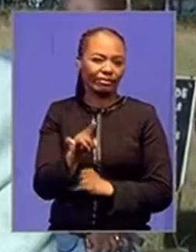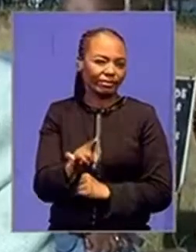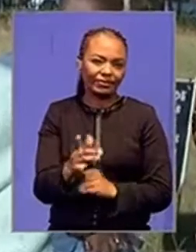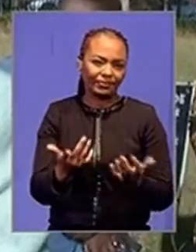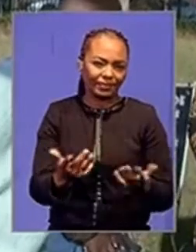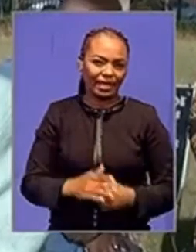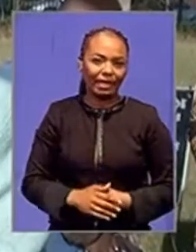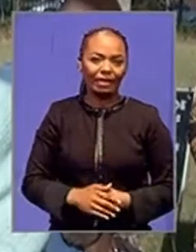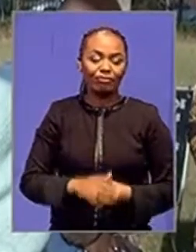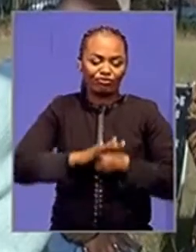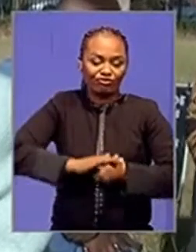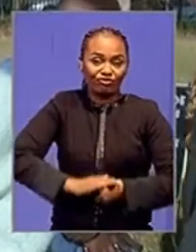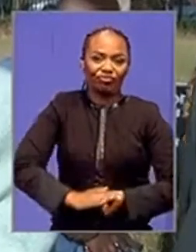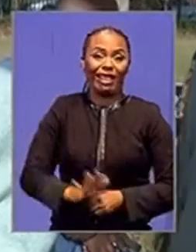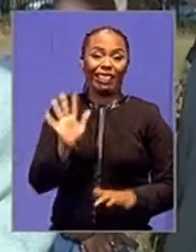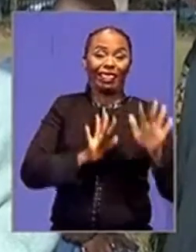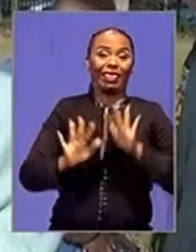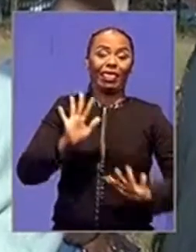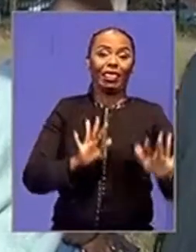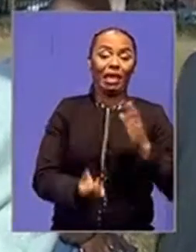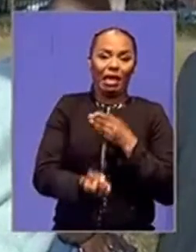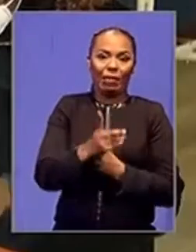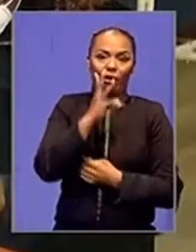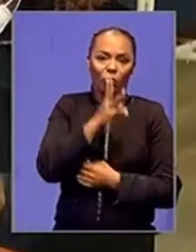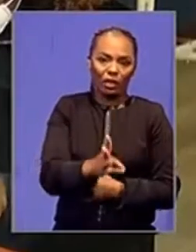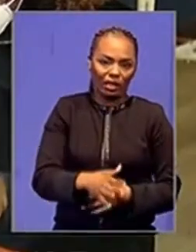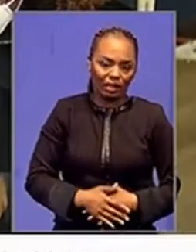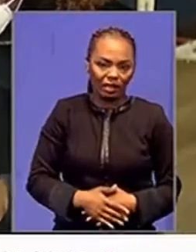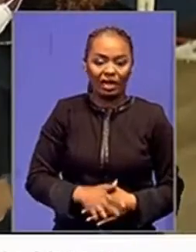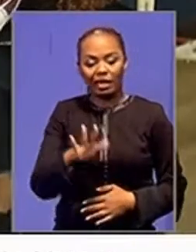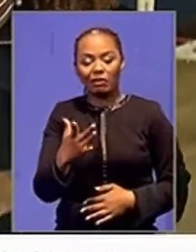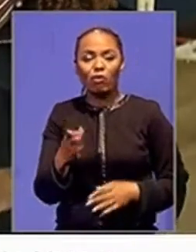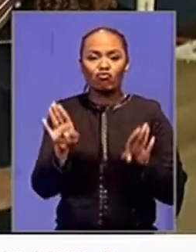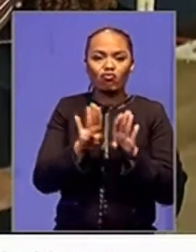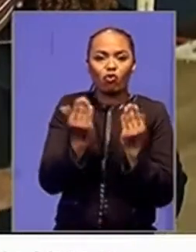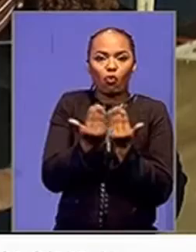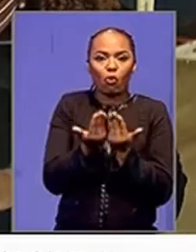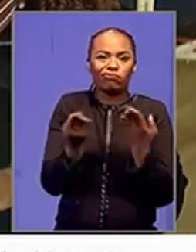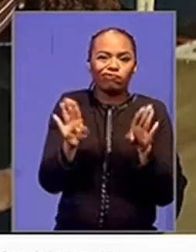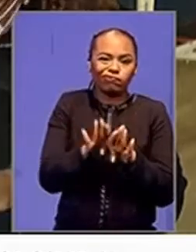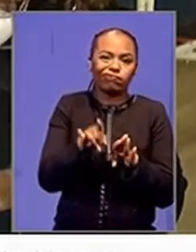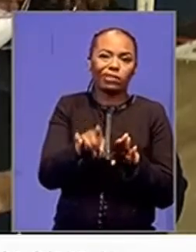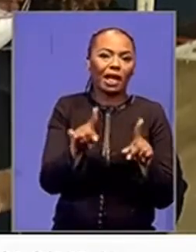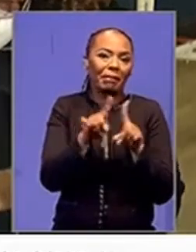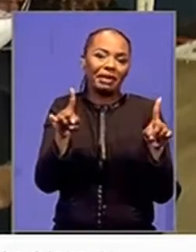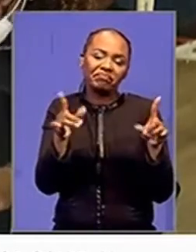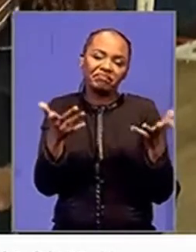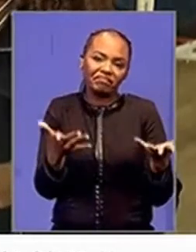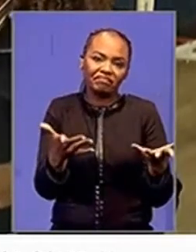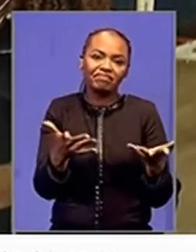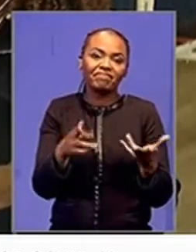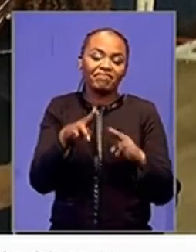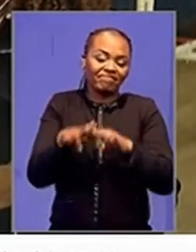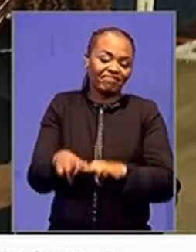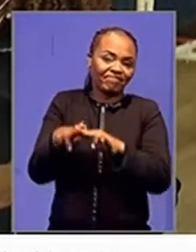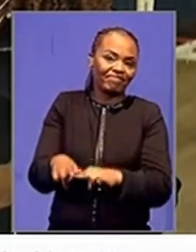a very serious setback for us. But as I say, lives come before anything else. We'll have to be aligned